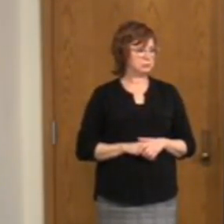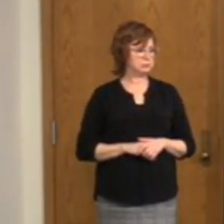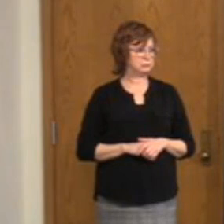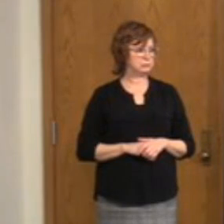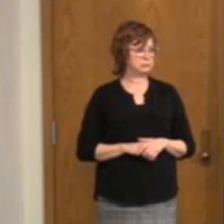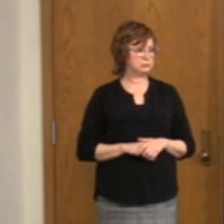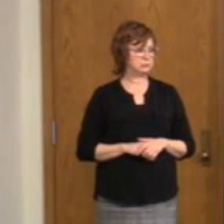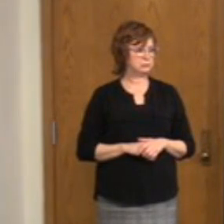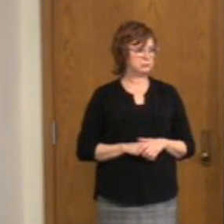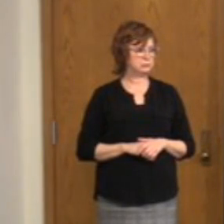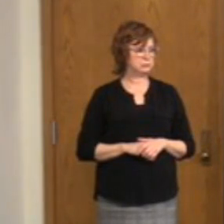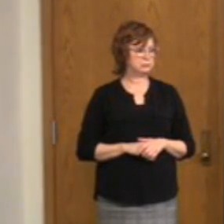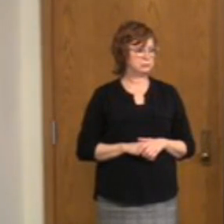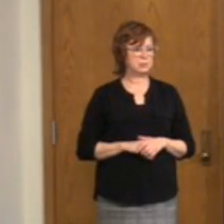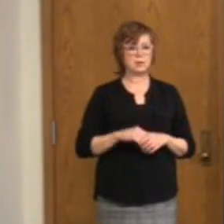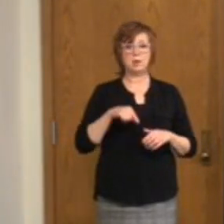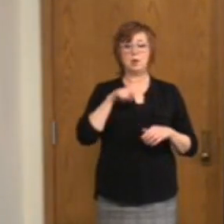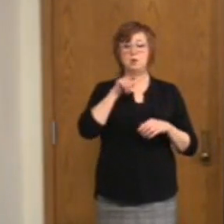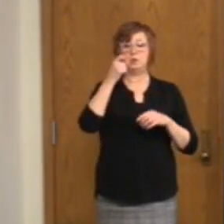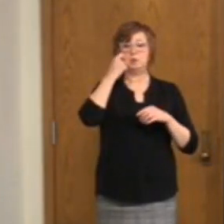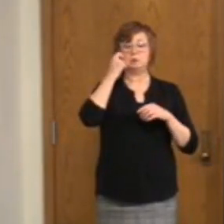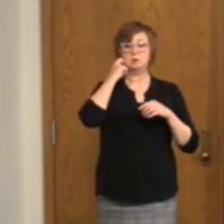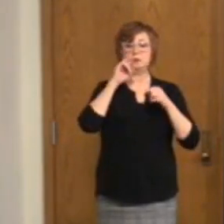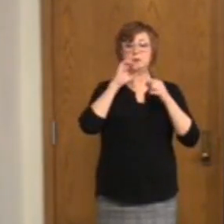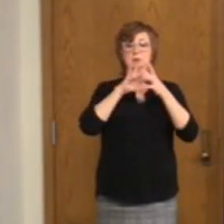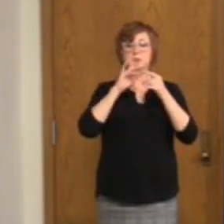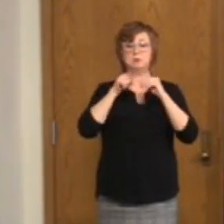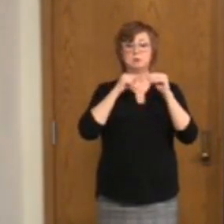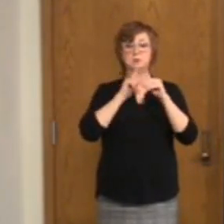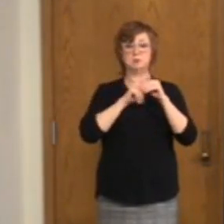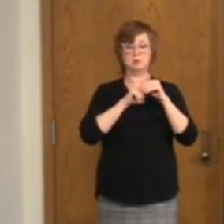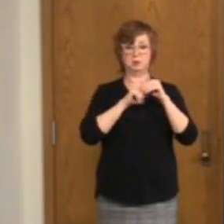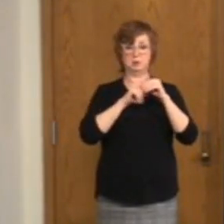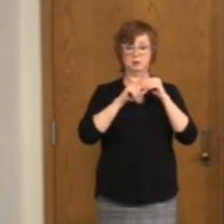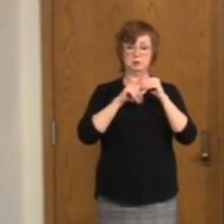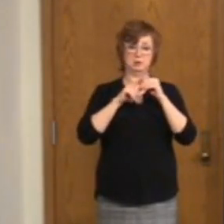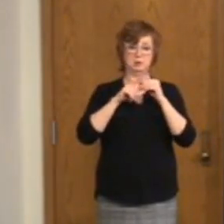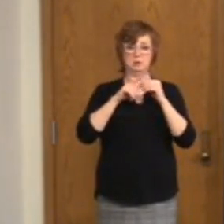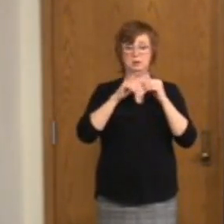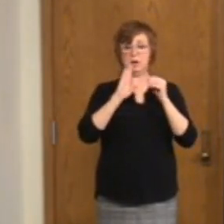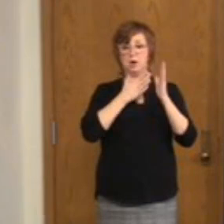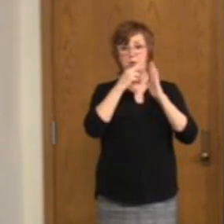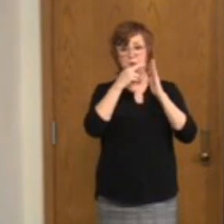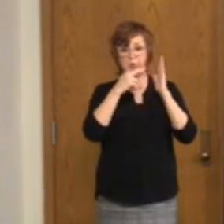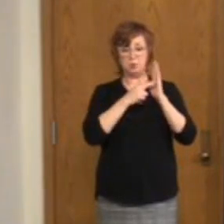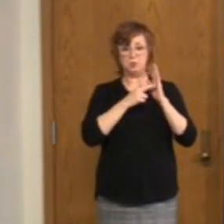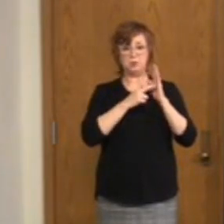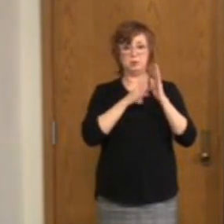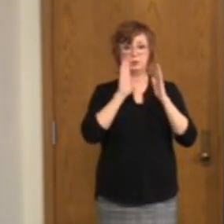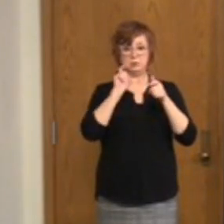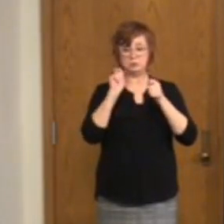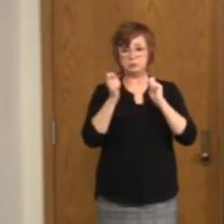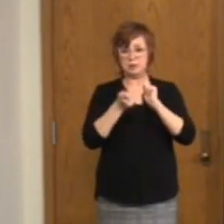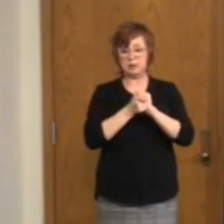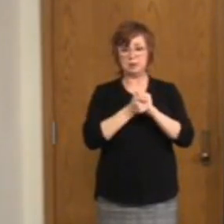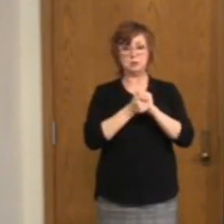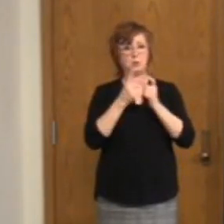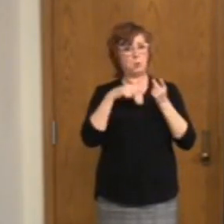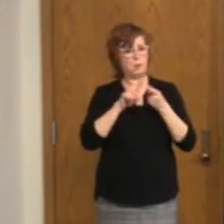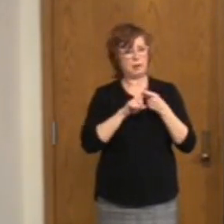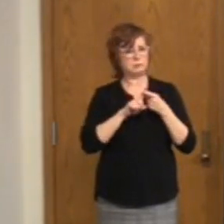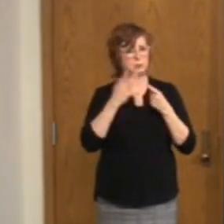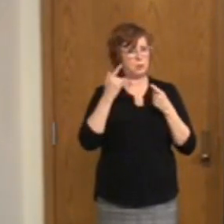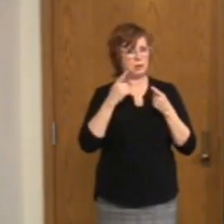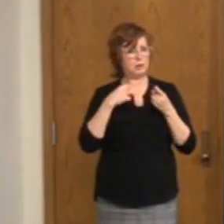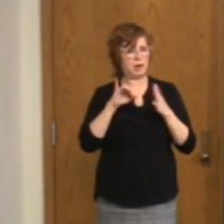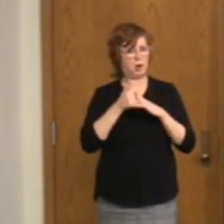Is there a specific threshold we're aiming to hit before that changes, or like what kind of restriction changes are all on the table for this next round? Well, I think